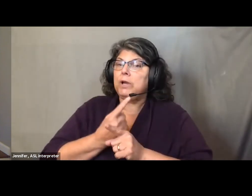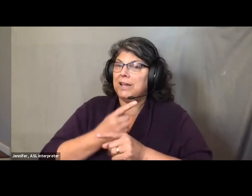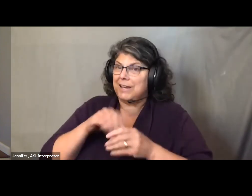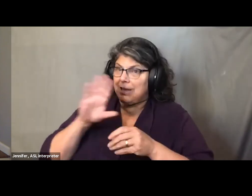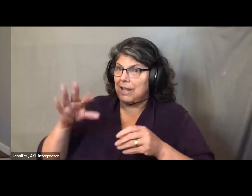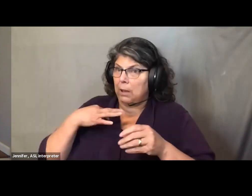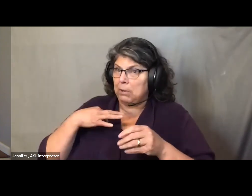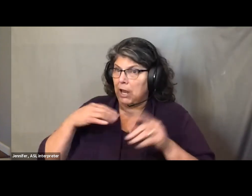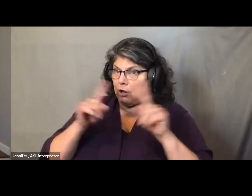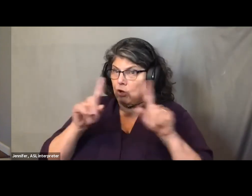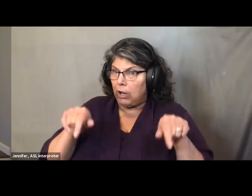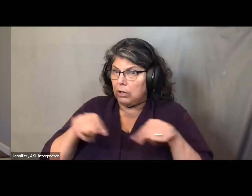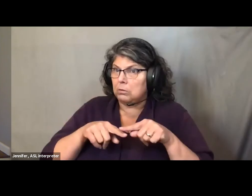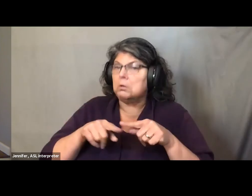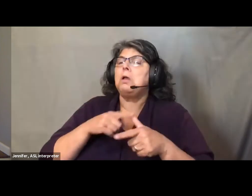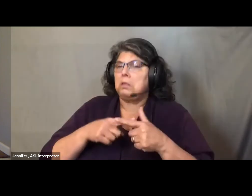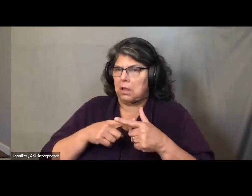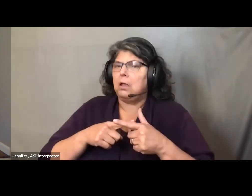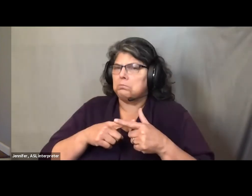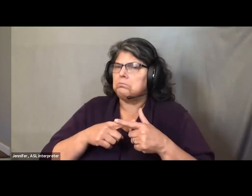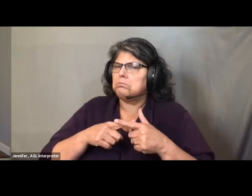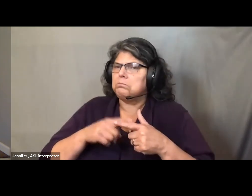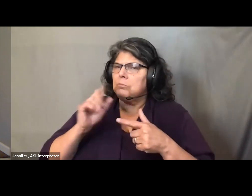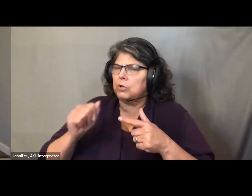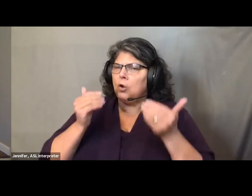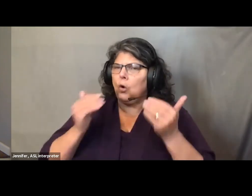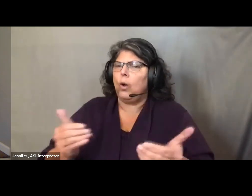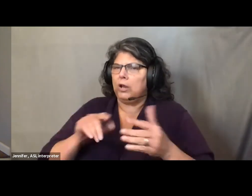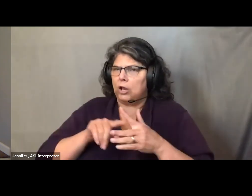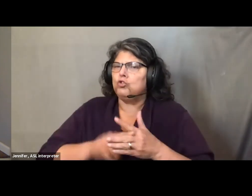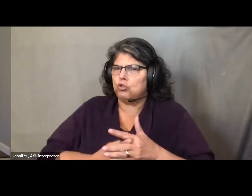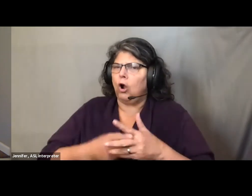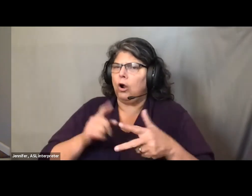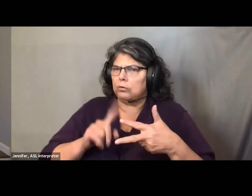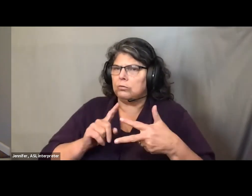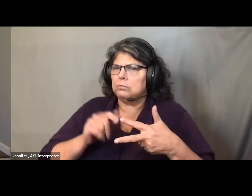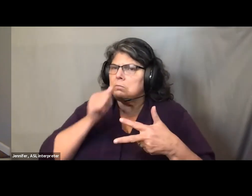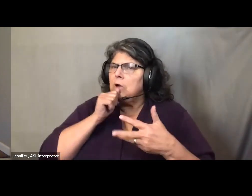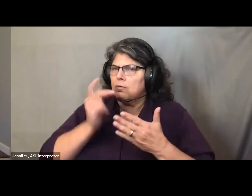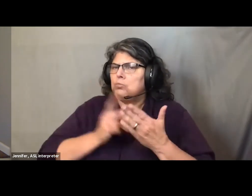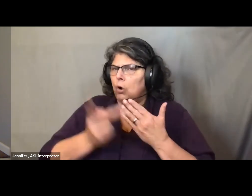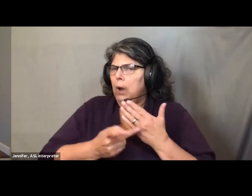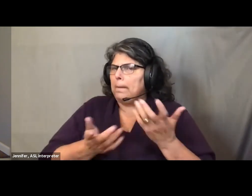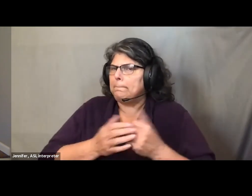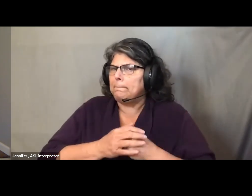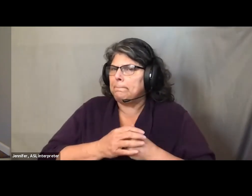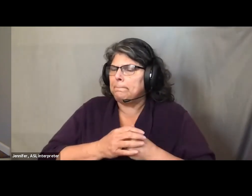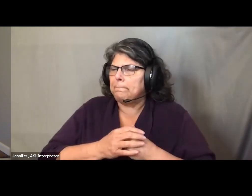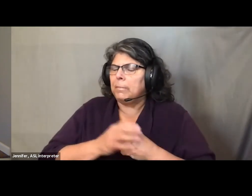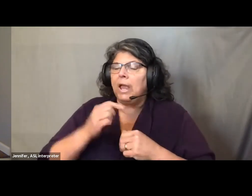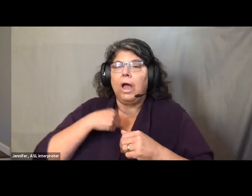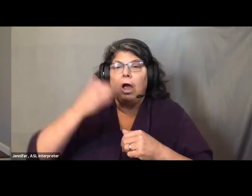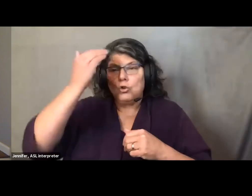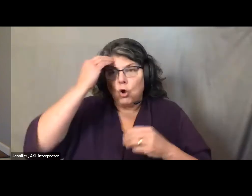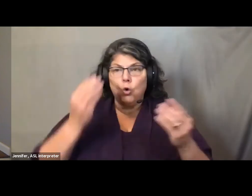application, your application can be removed and you can go ahead and start on the private program. I know the